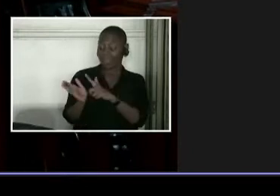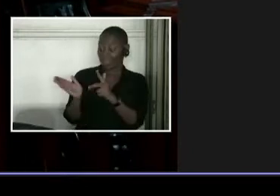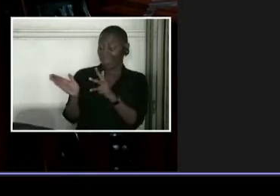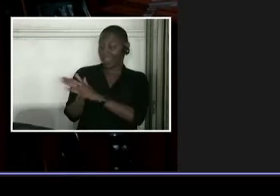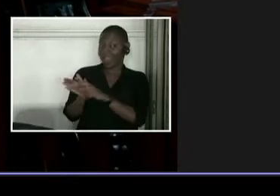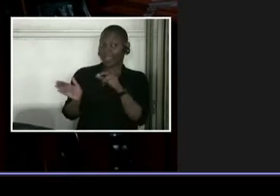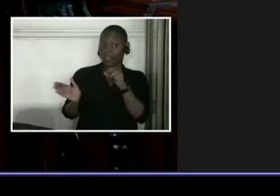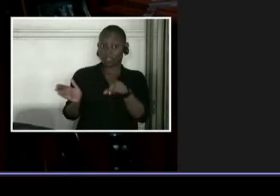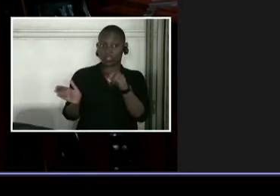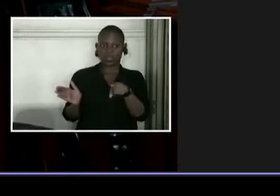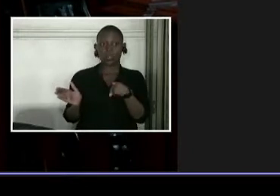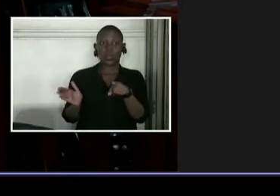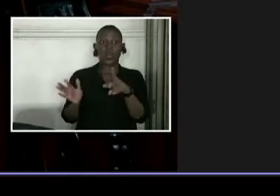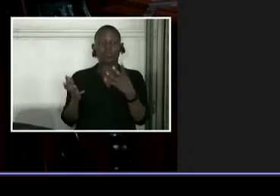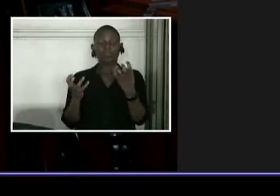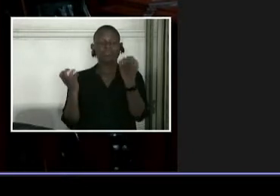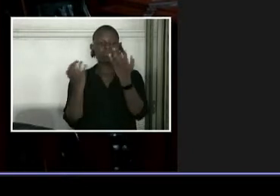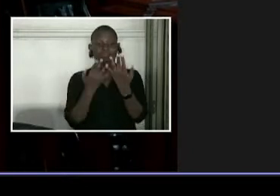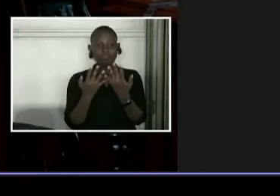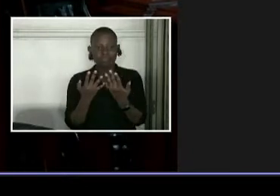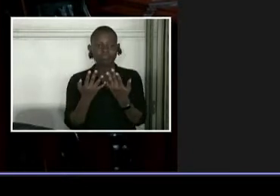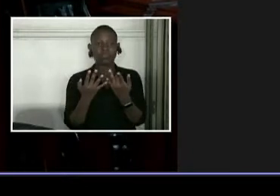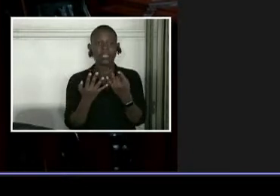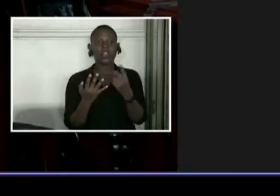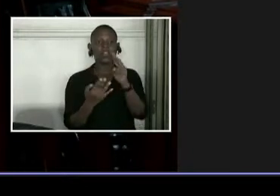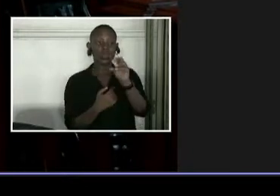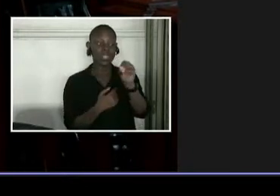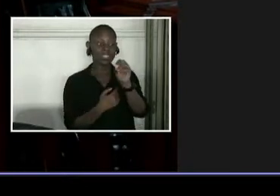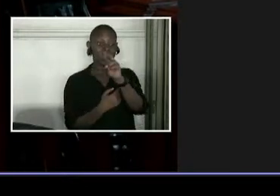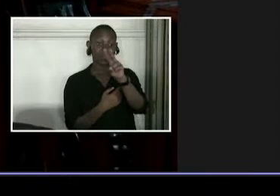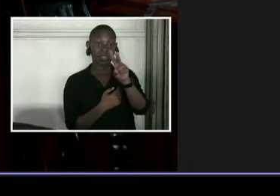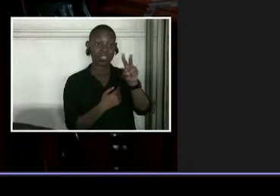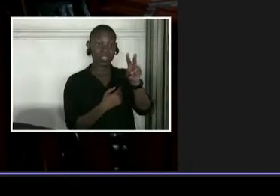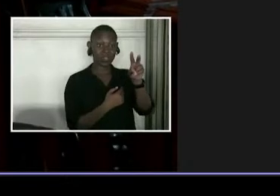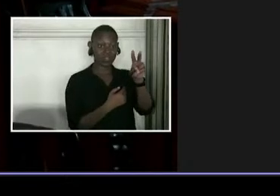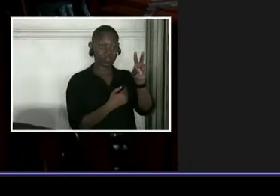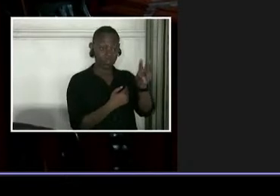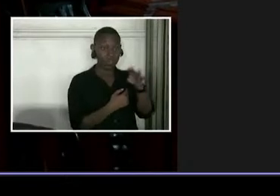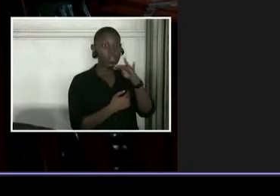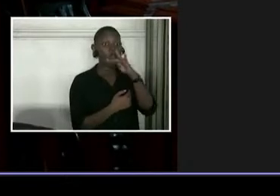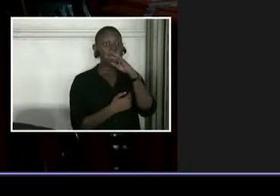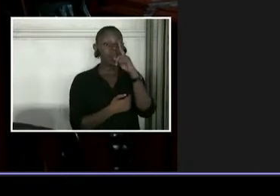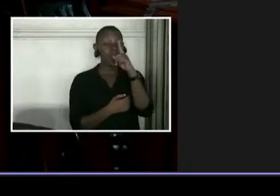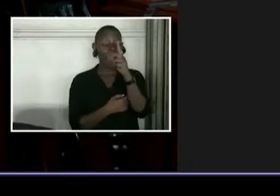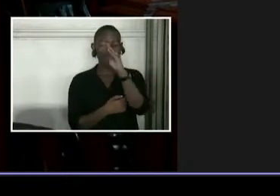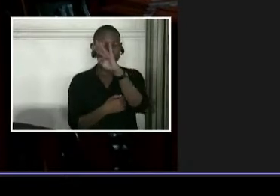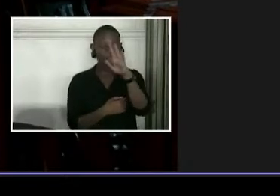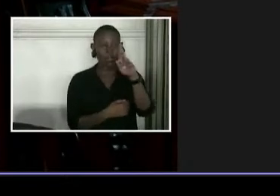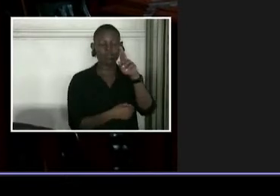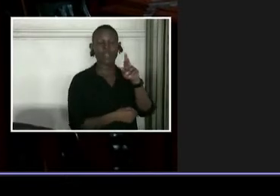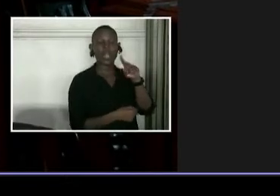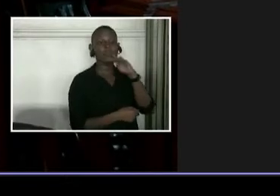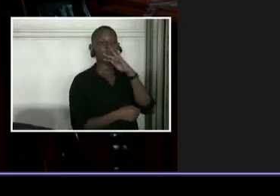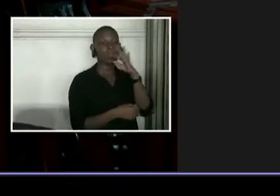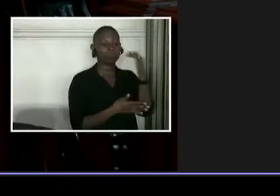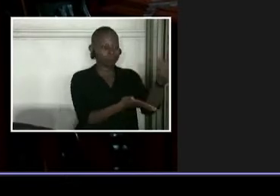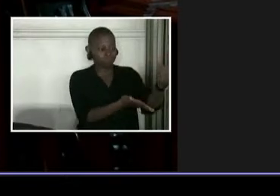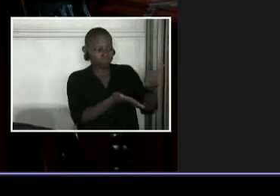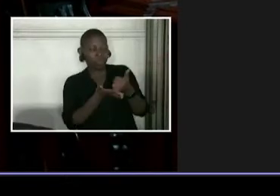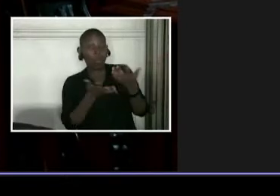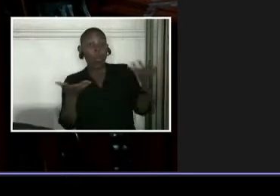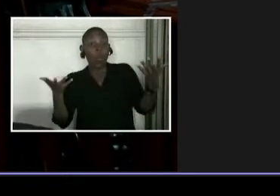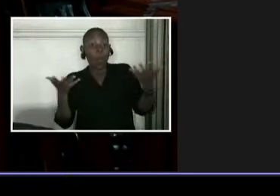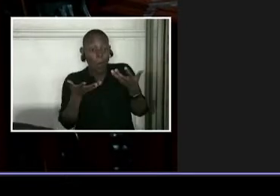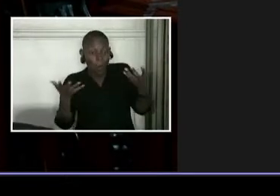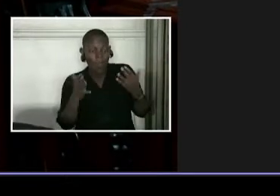DORA of 2022. This has allowed $1 billion in the Human Settlement Grant to be reprioritized